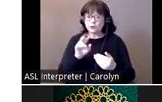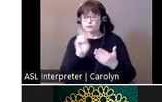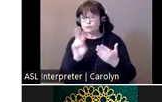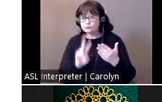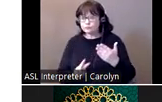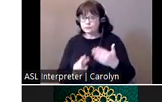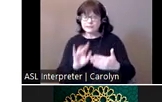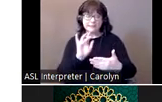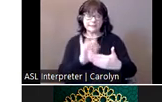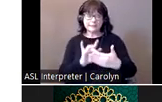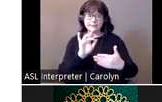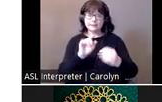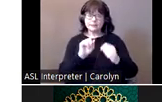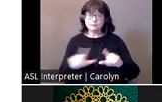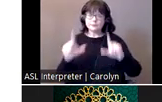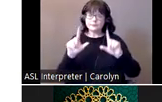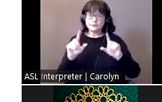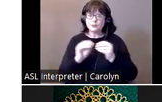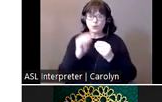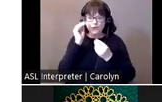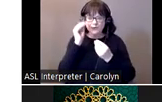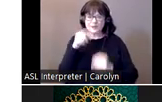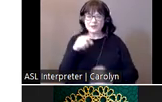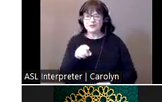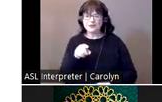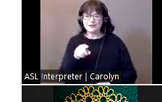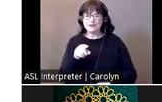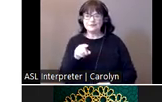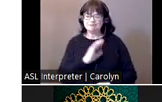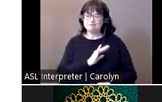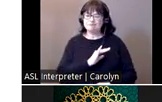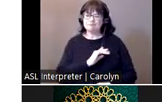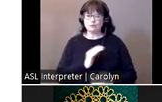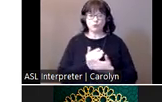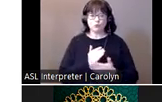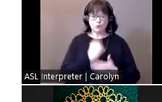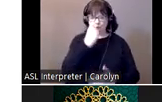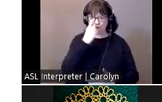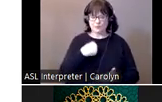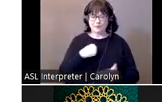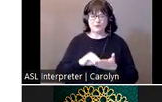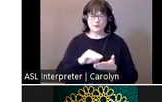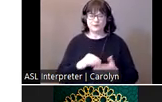information. That was one of my new learnings.